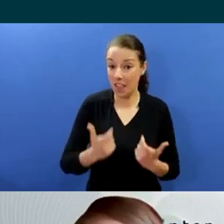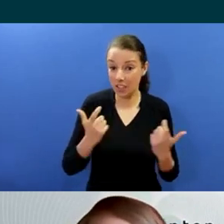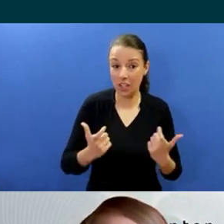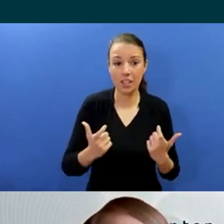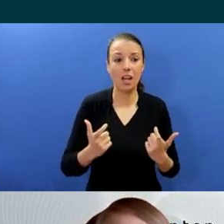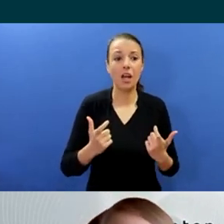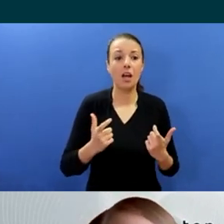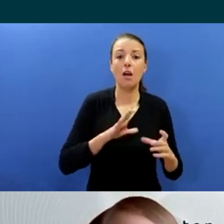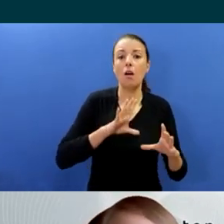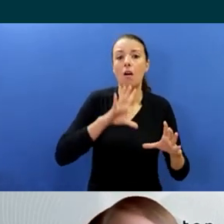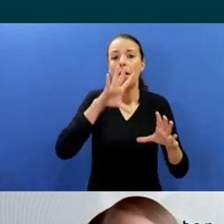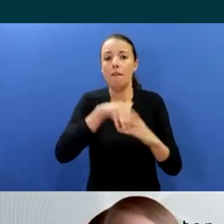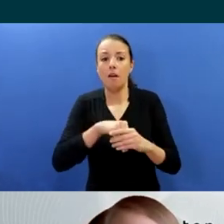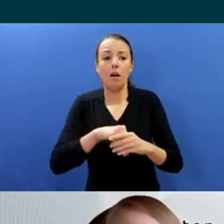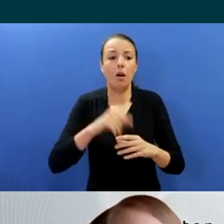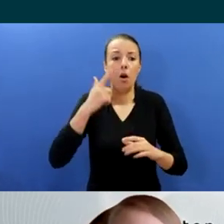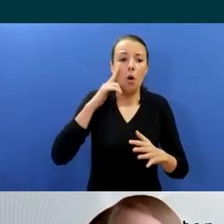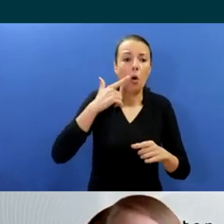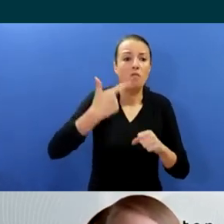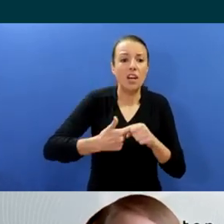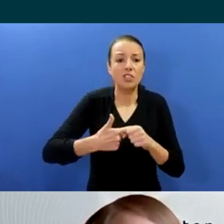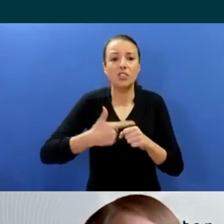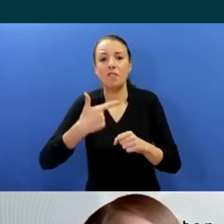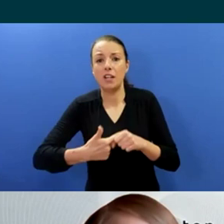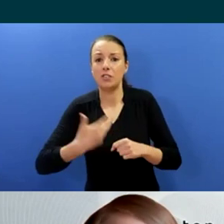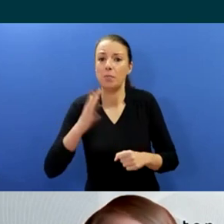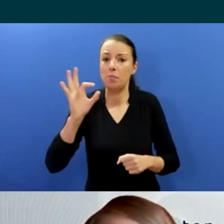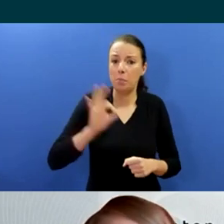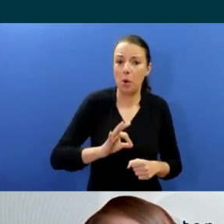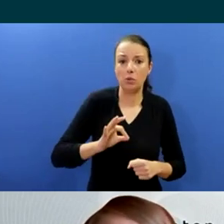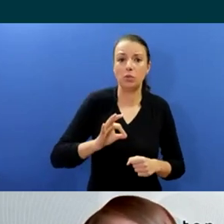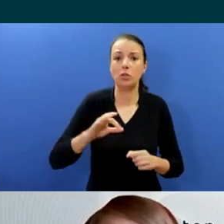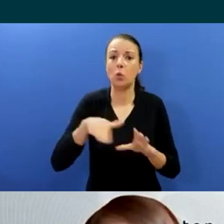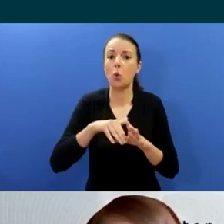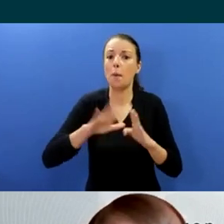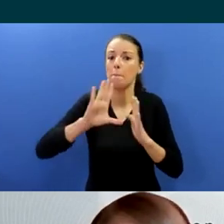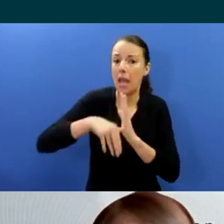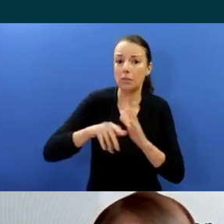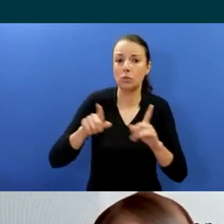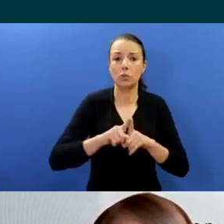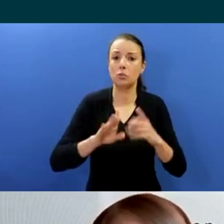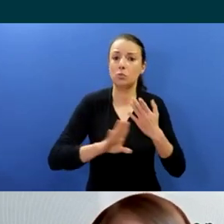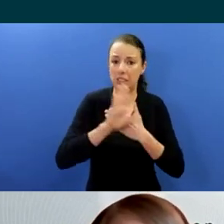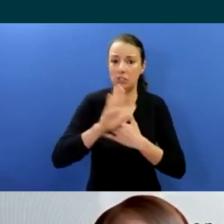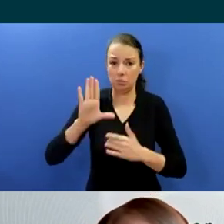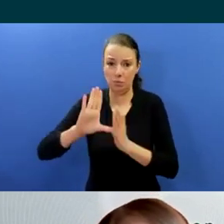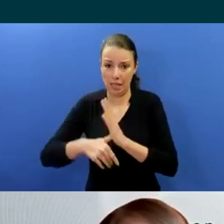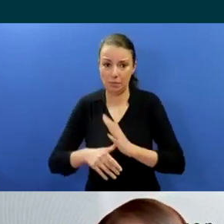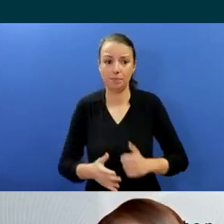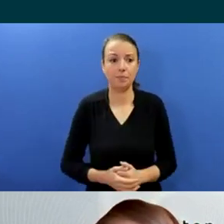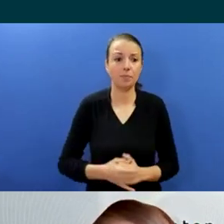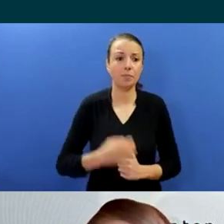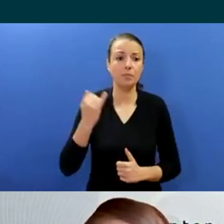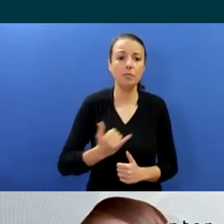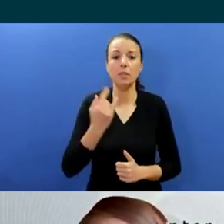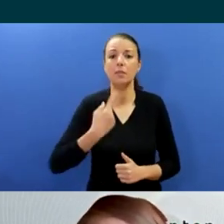owners. So I think the best approach is to start by determining how many owners you want to reach, and then work